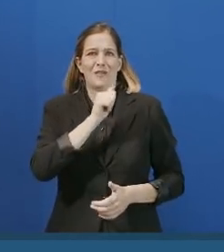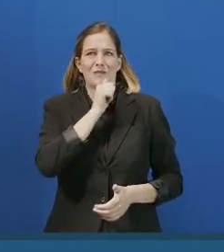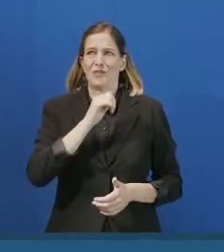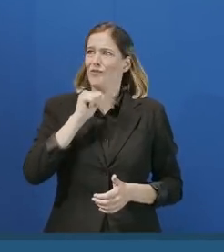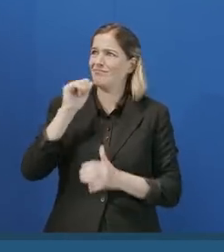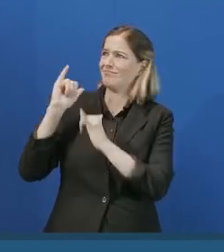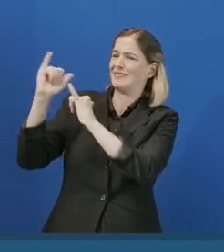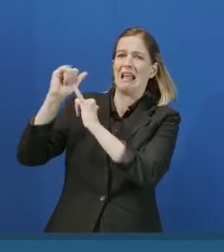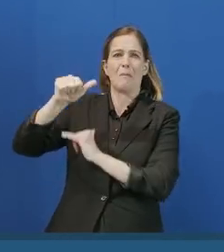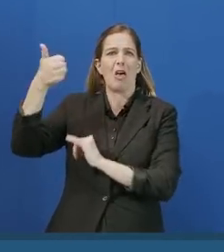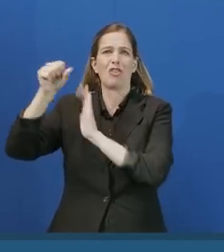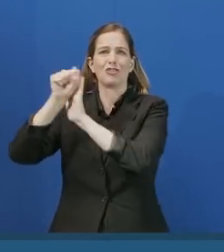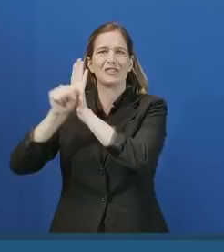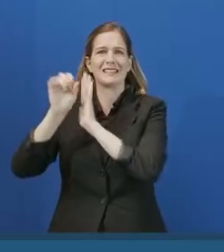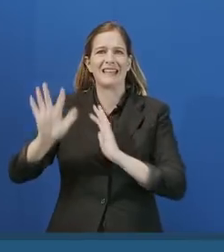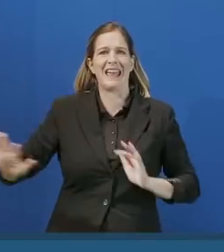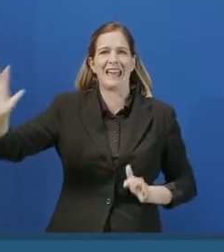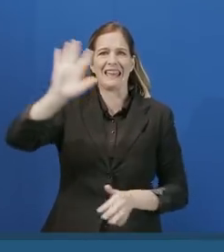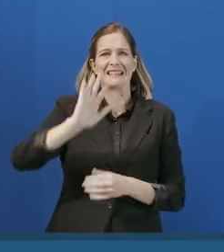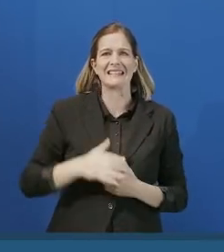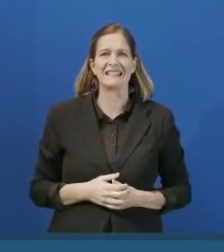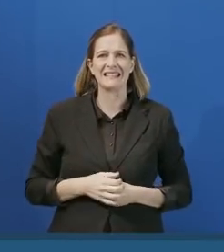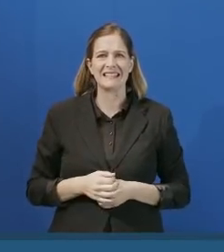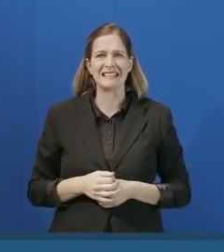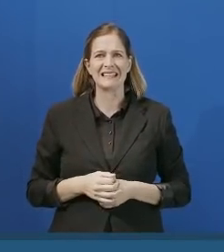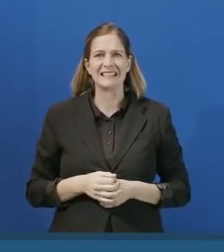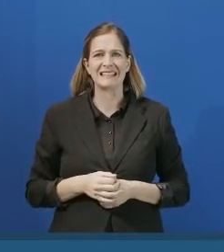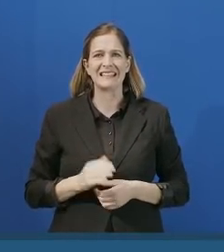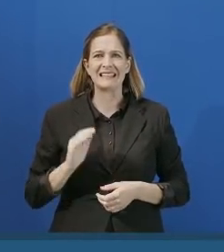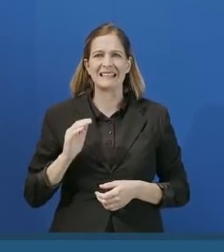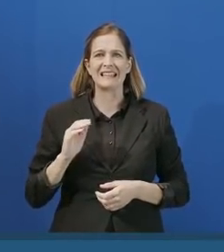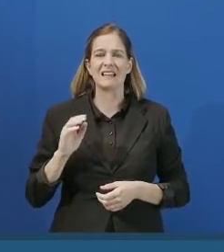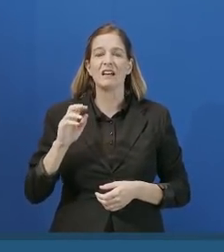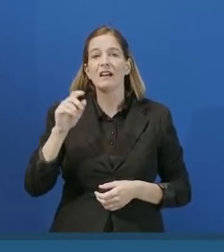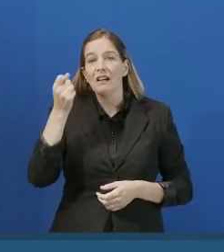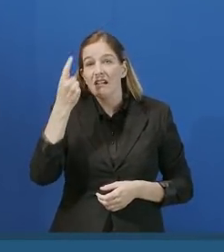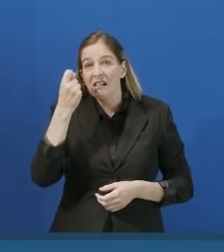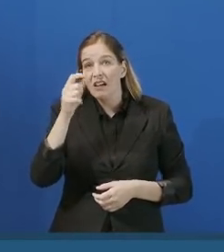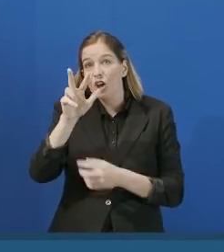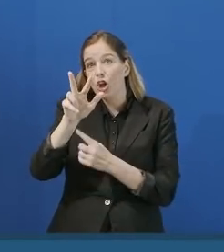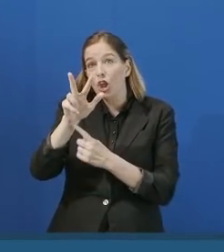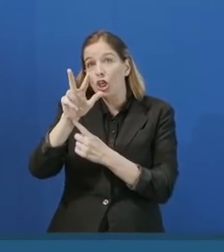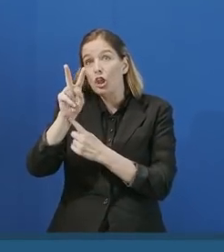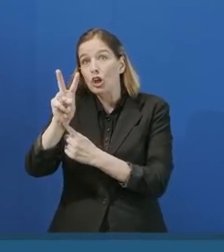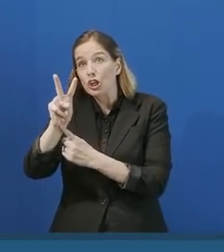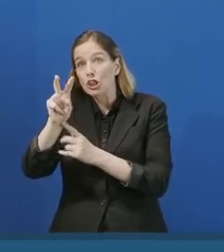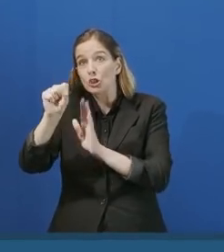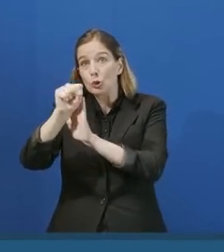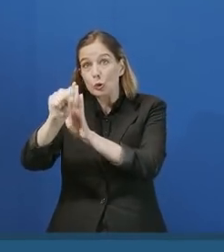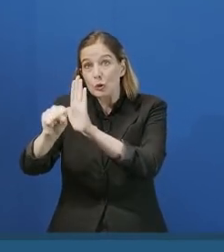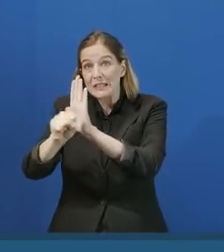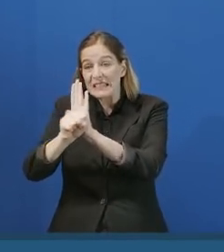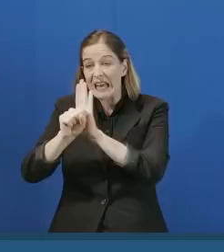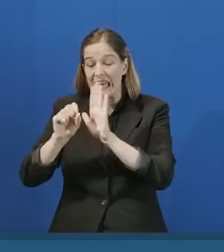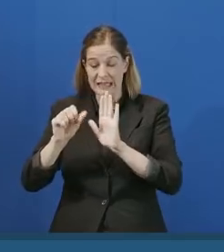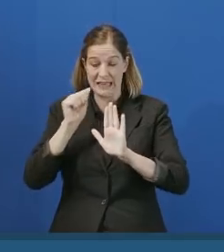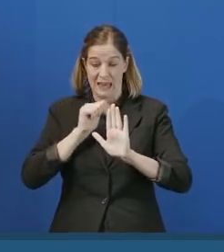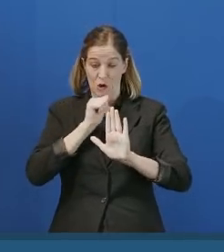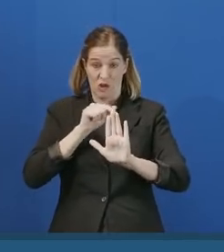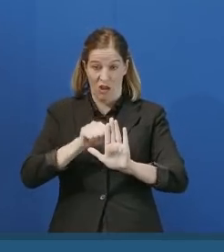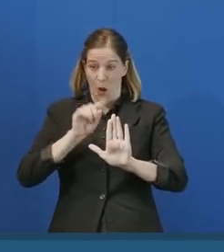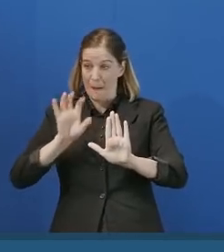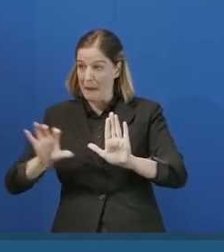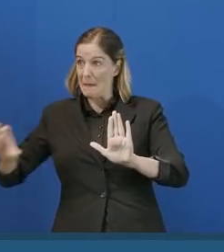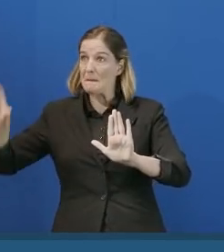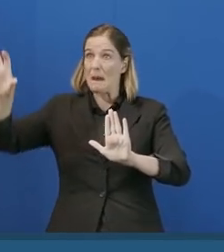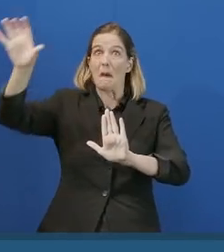touch. 32 states issued a stay-at-home order before Arizona. They did